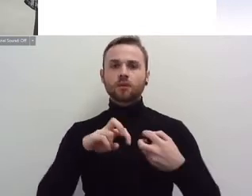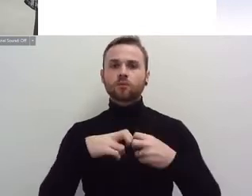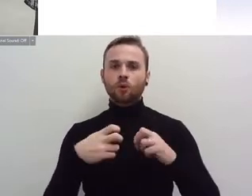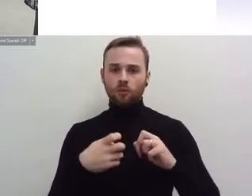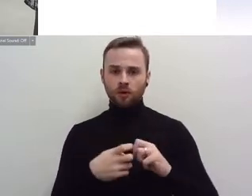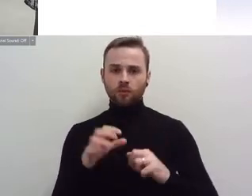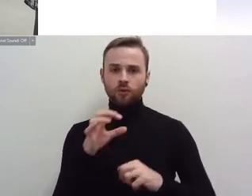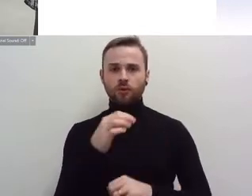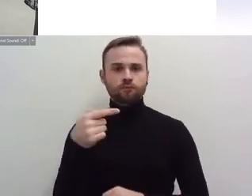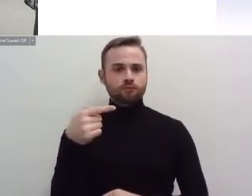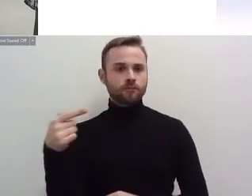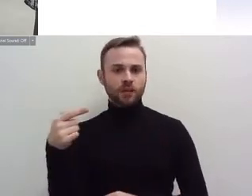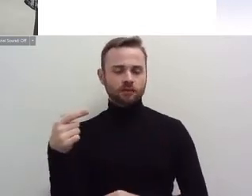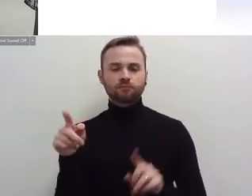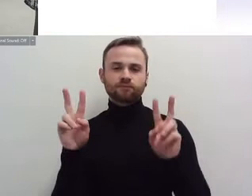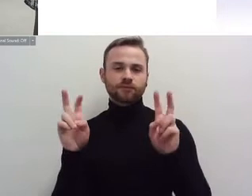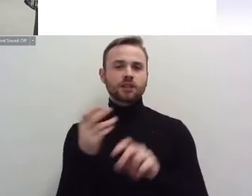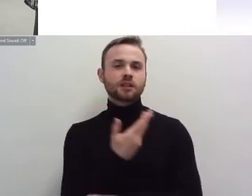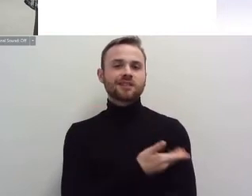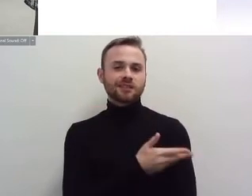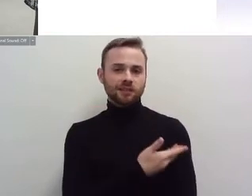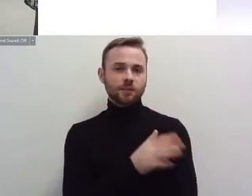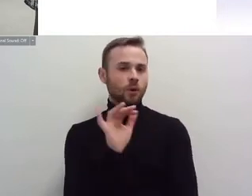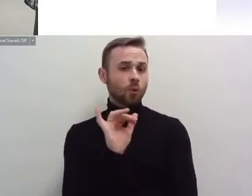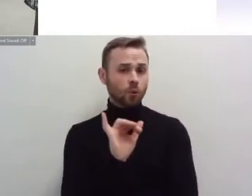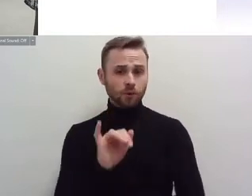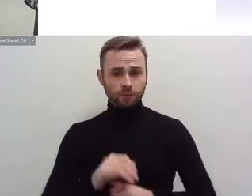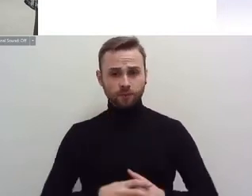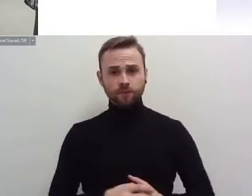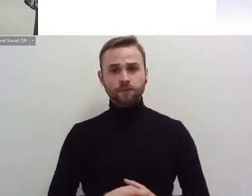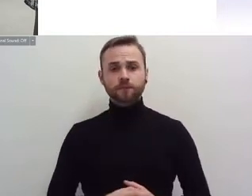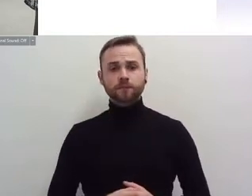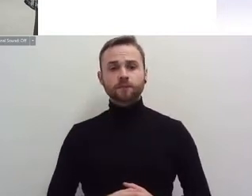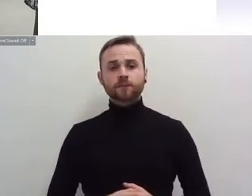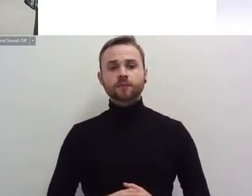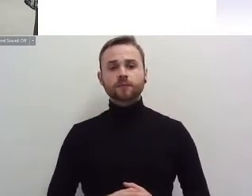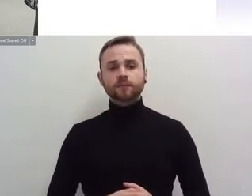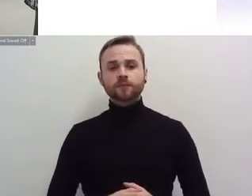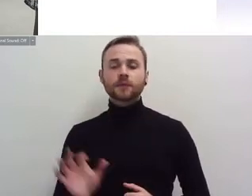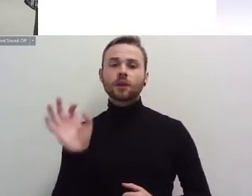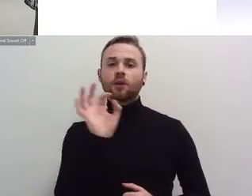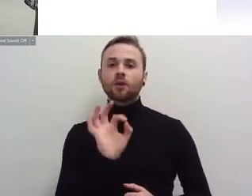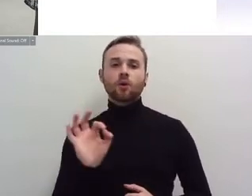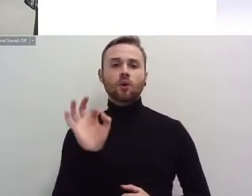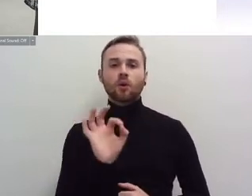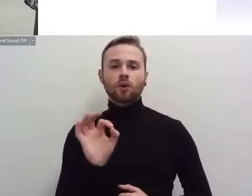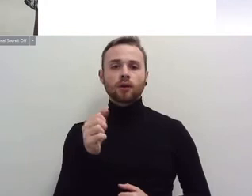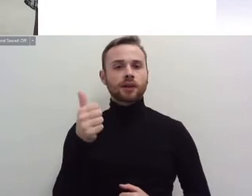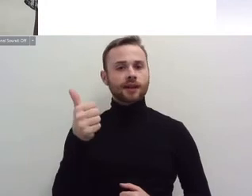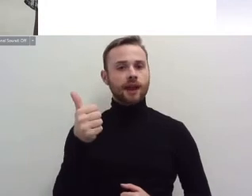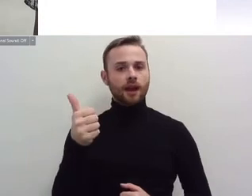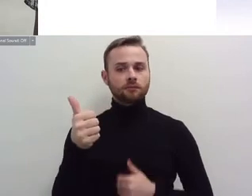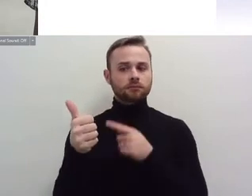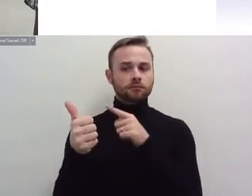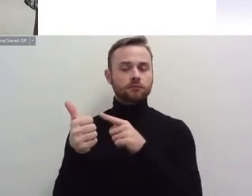not doing as well as they could be doing when it comes to supporting well-being in the early stages of life. For example,